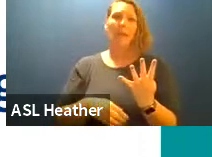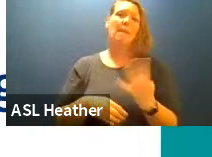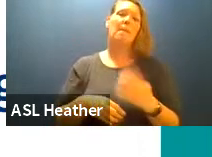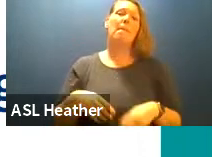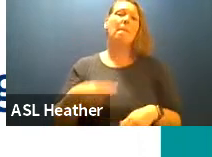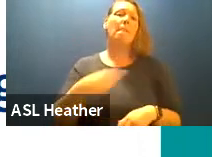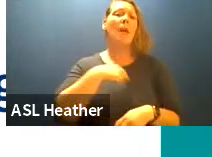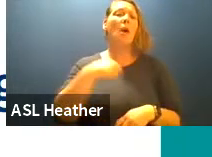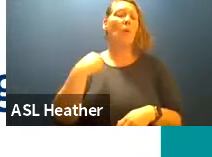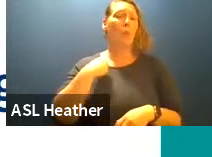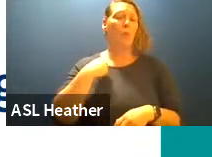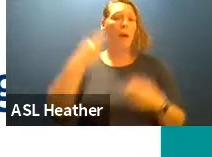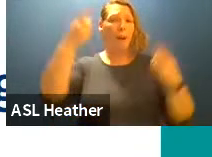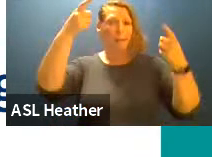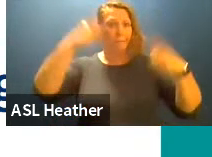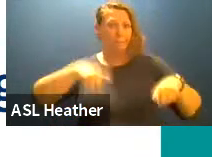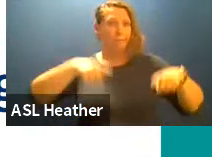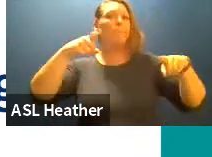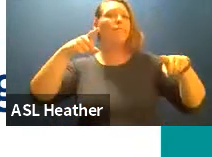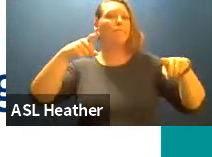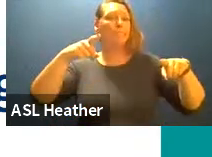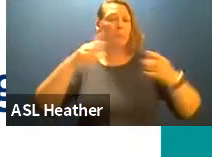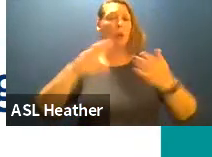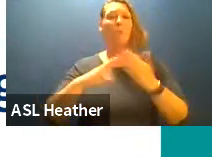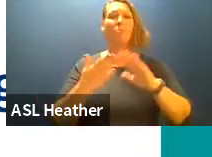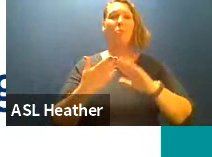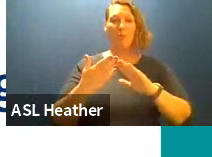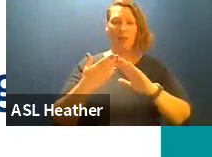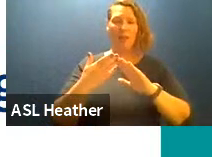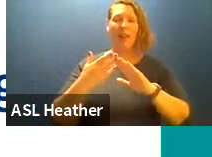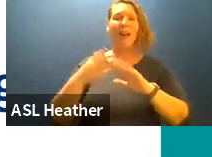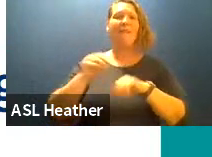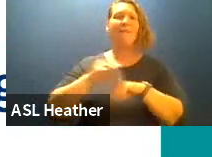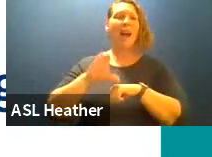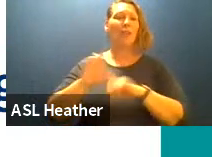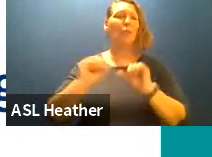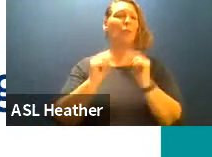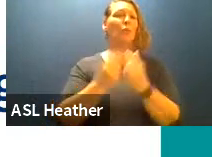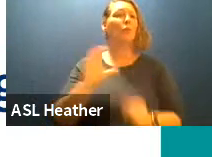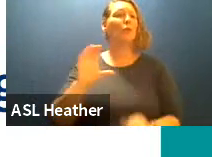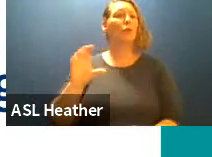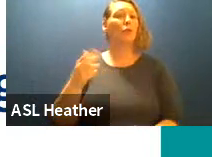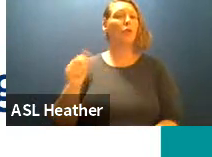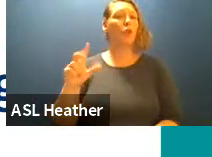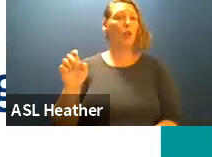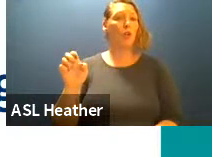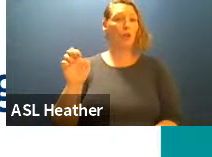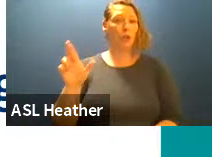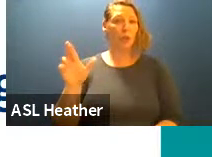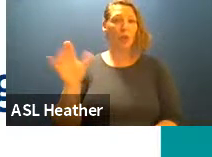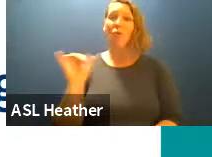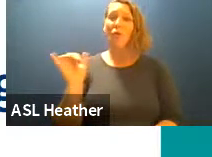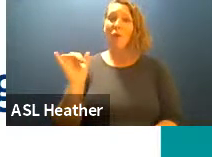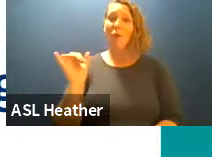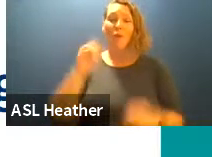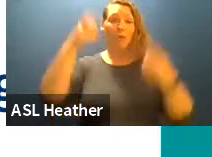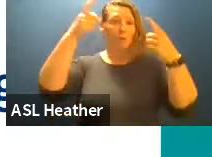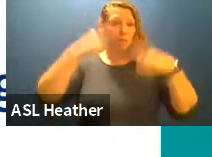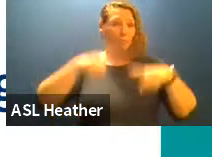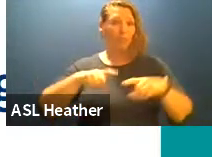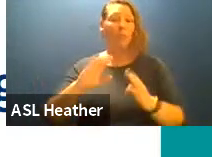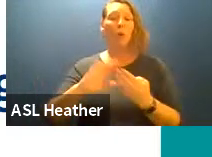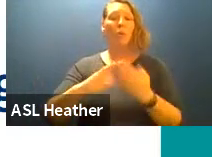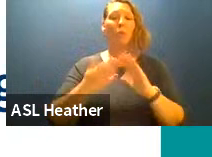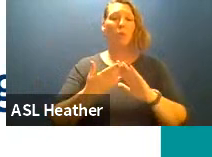We reached consensus on the community advisory group charter, and we also reached consensus on